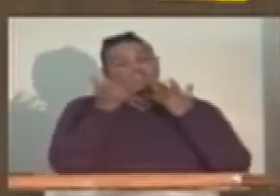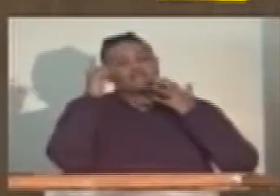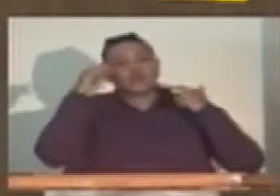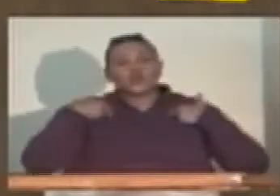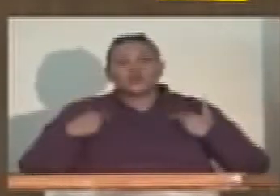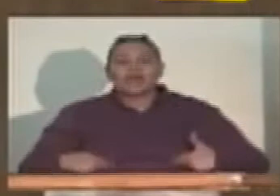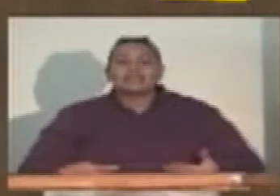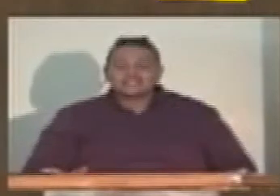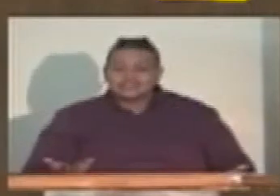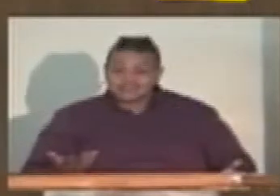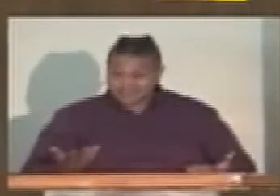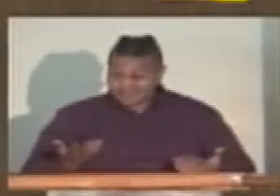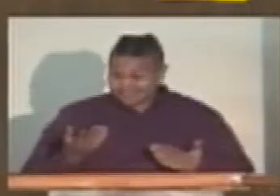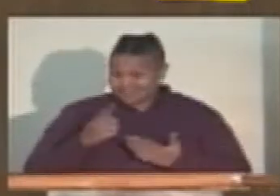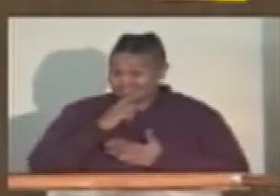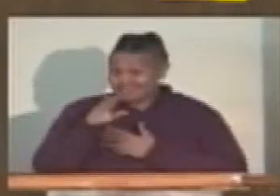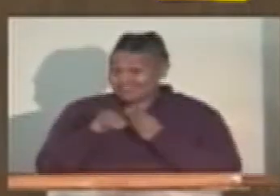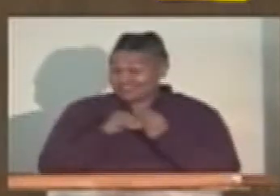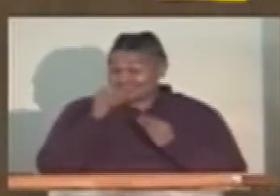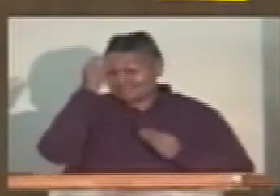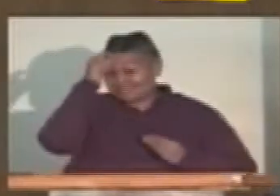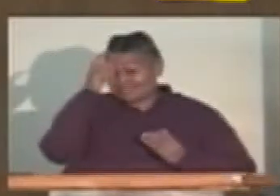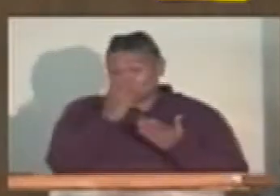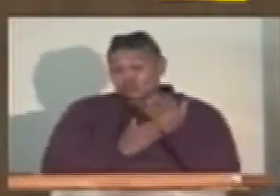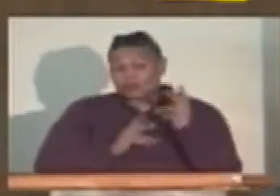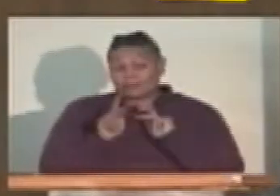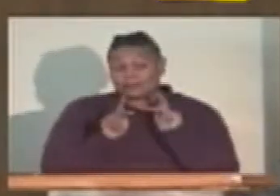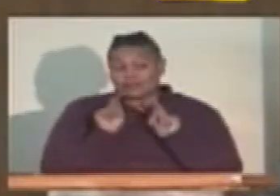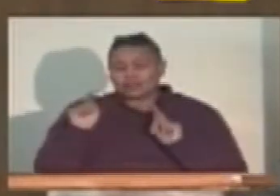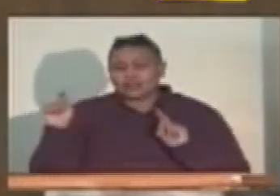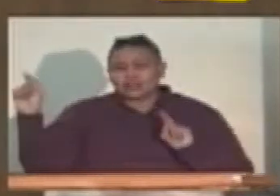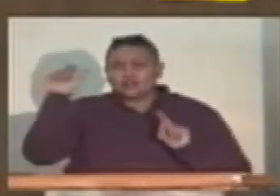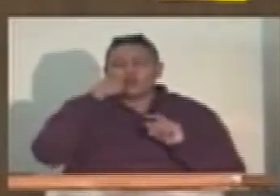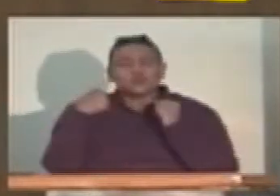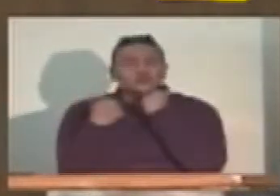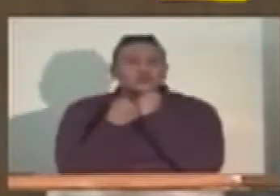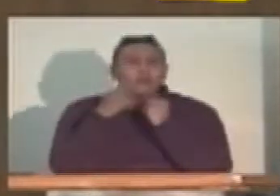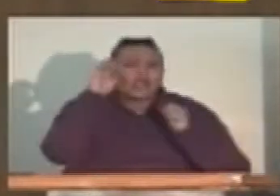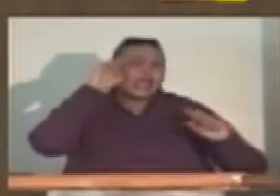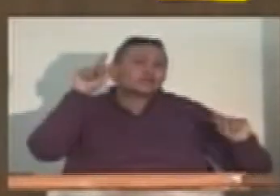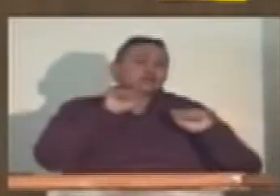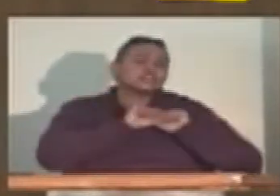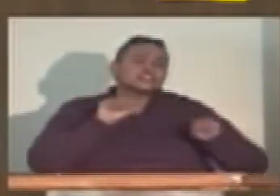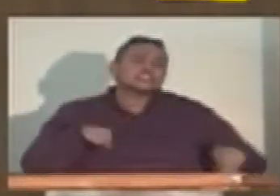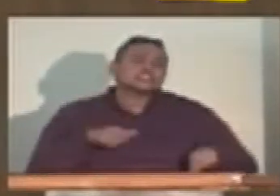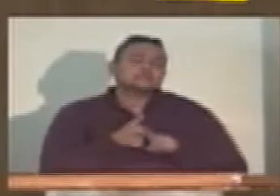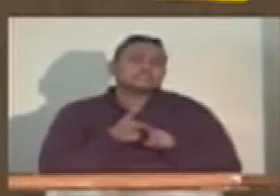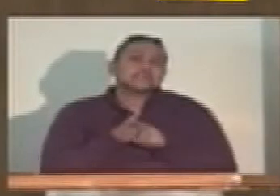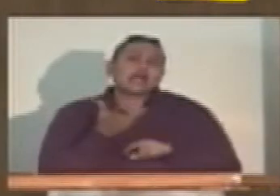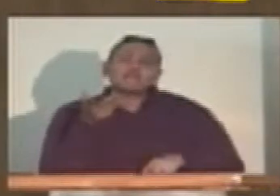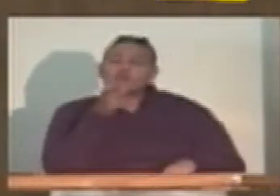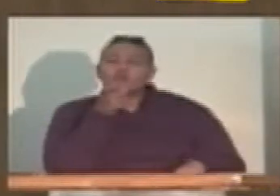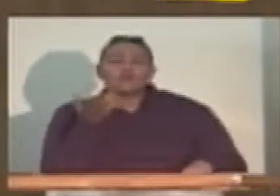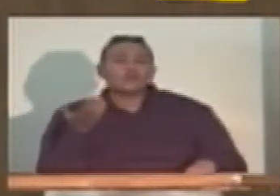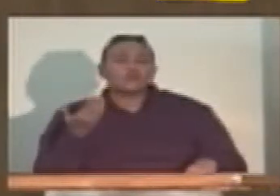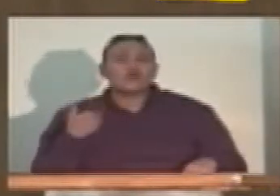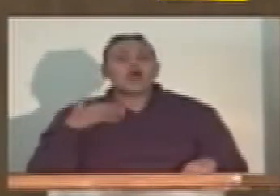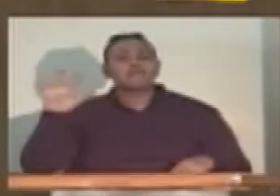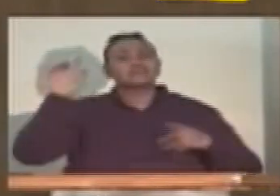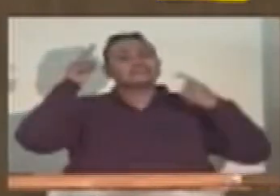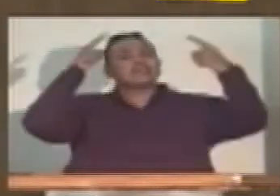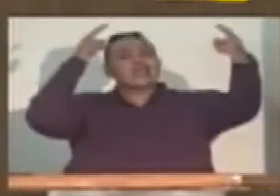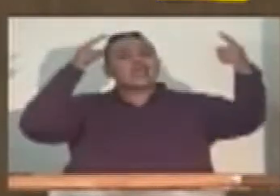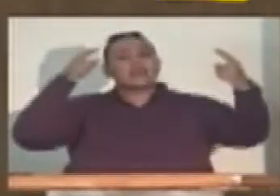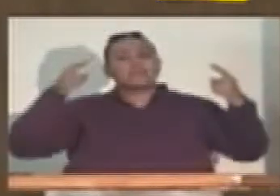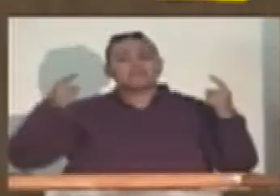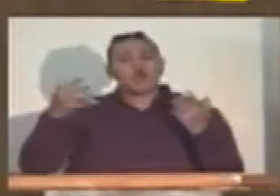humanity. Unfortunately, there are some persons who support an education system which has as its aim the